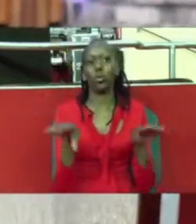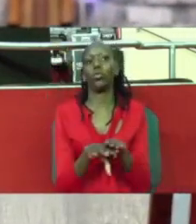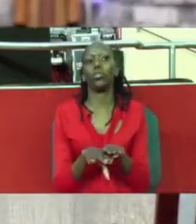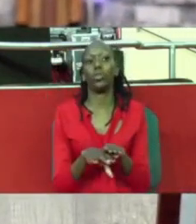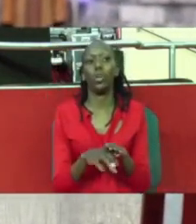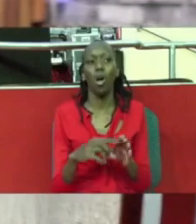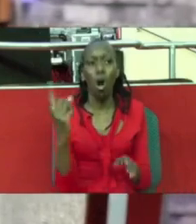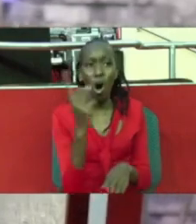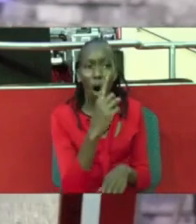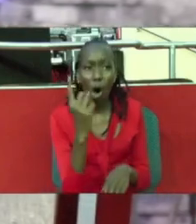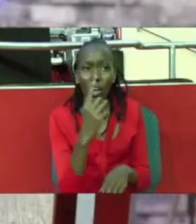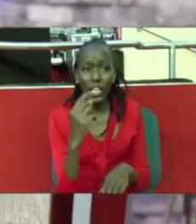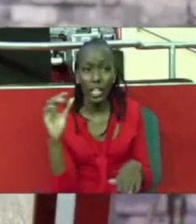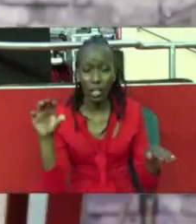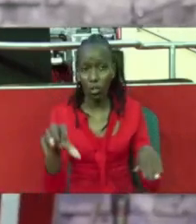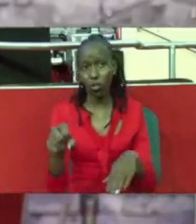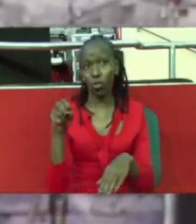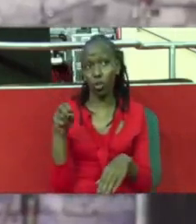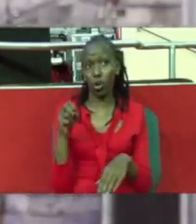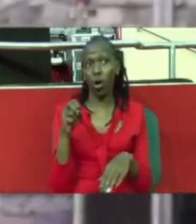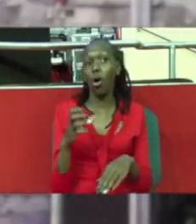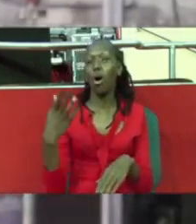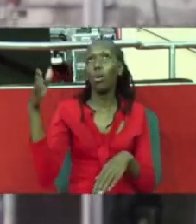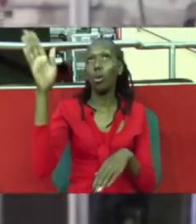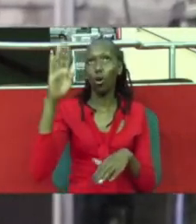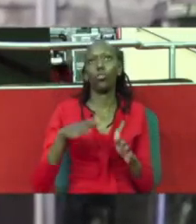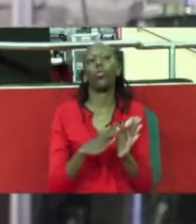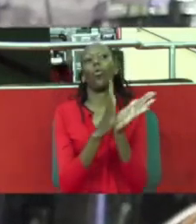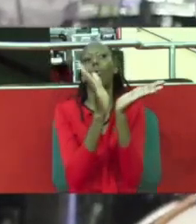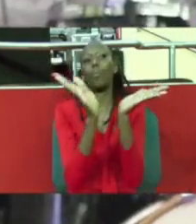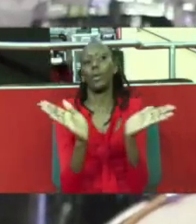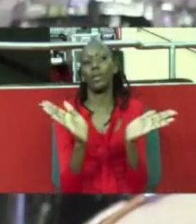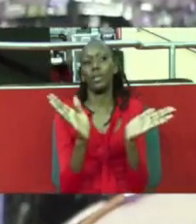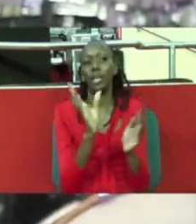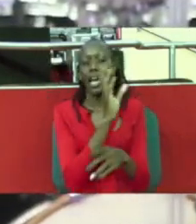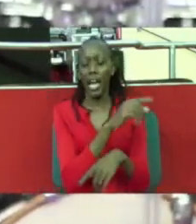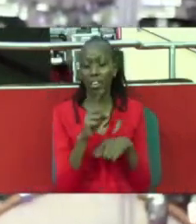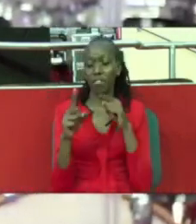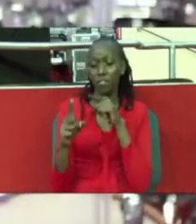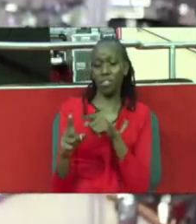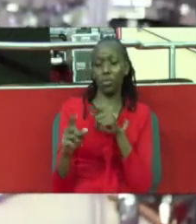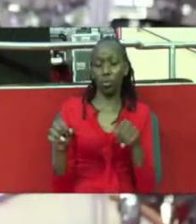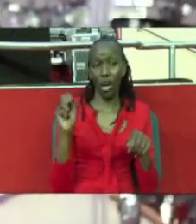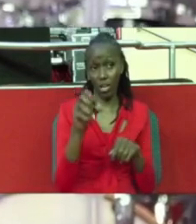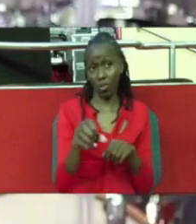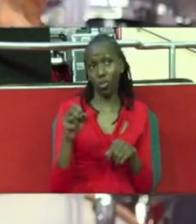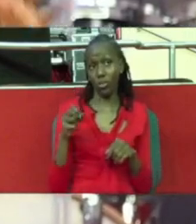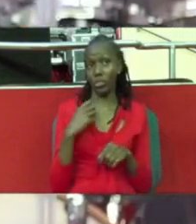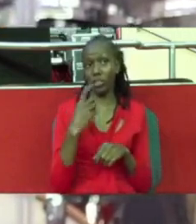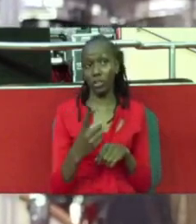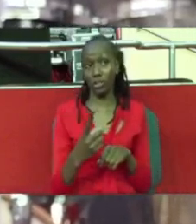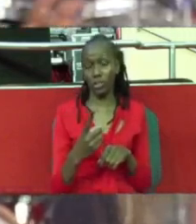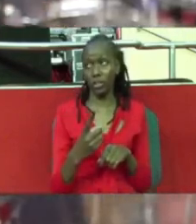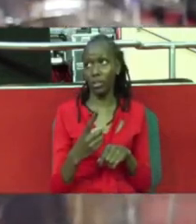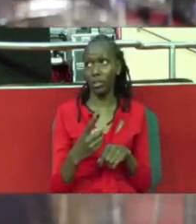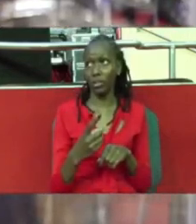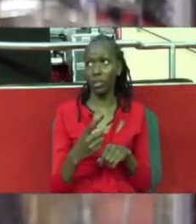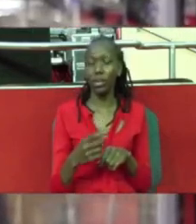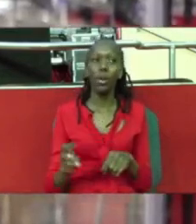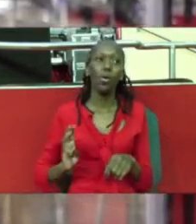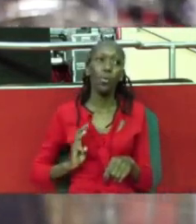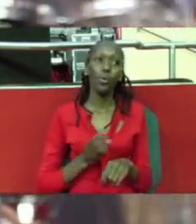has opened, ni mlango ambao Bwana pekee amefungua, and this door says, na huu mlango wa, we are going to give the